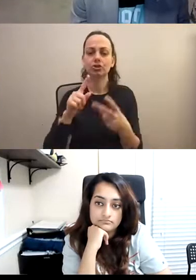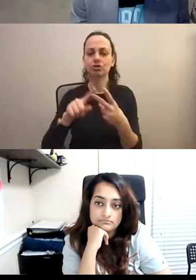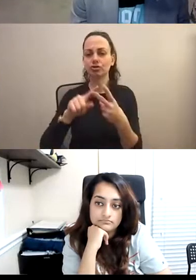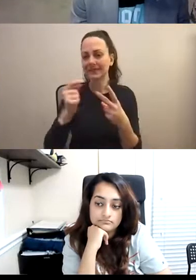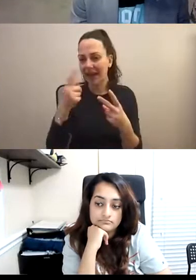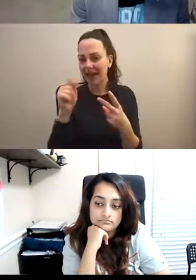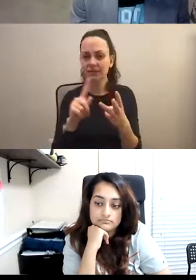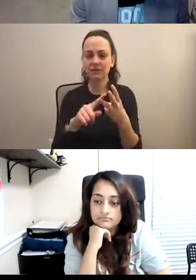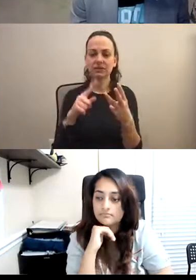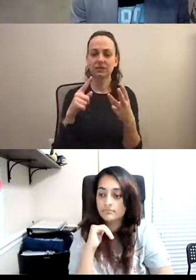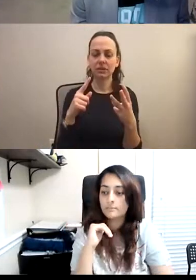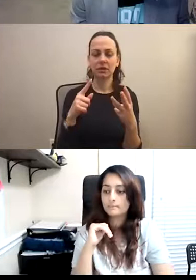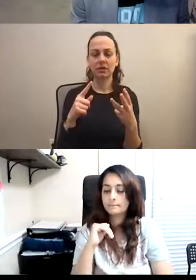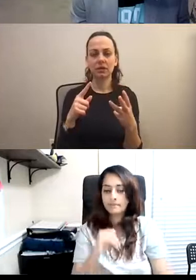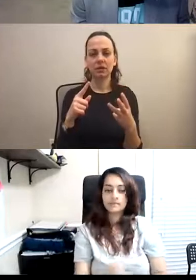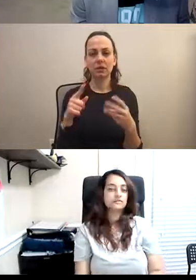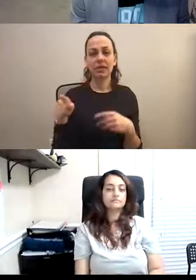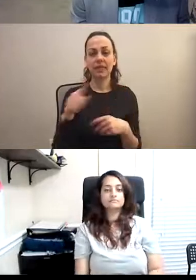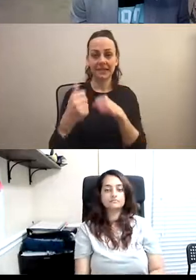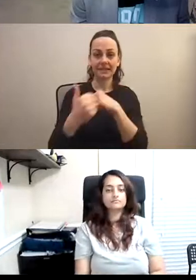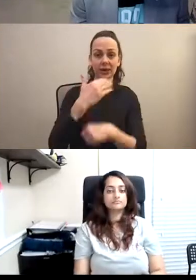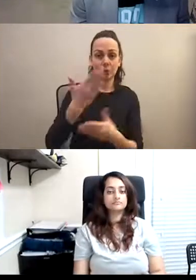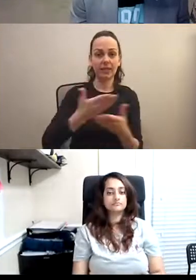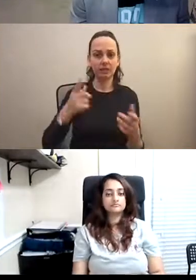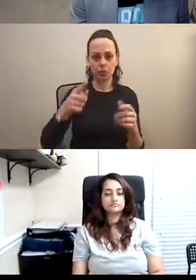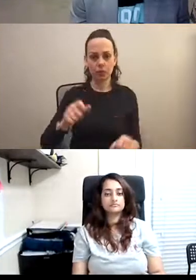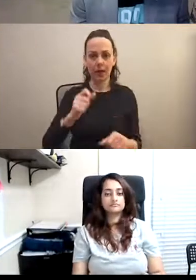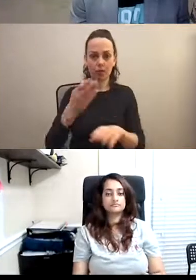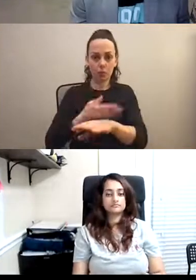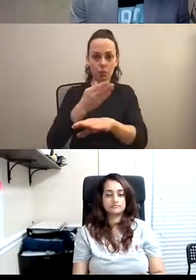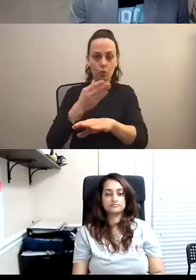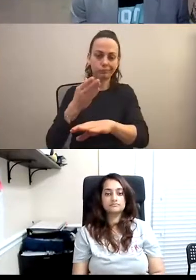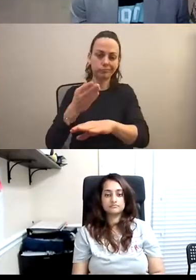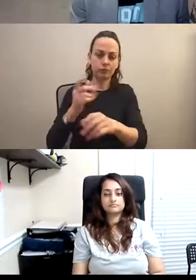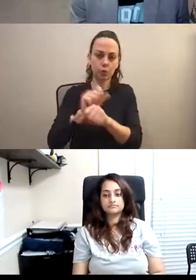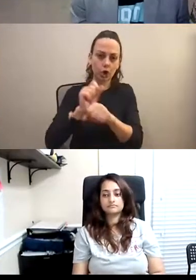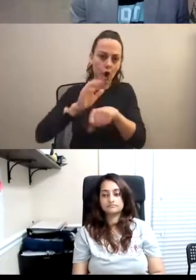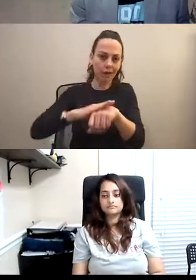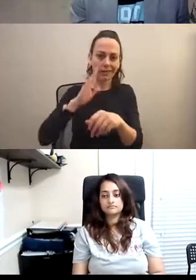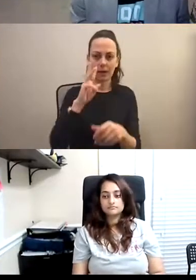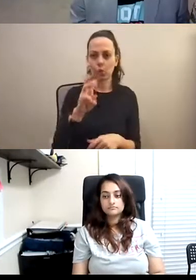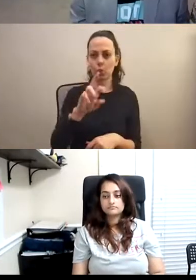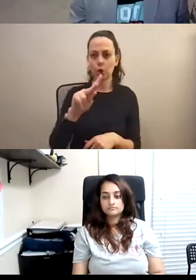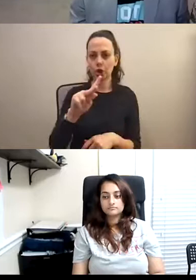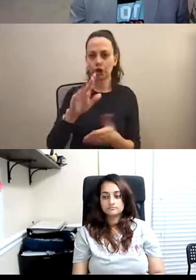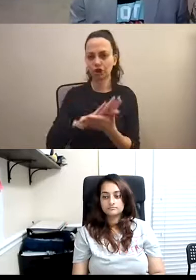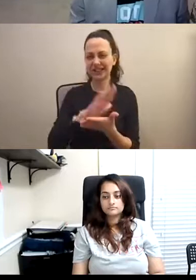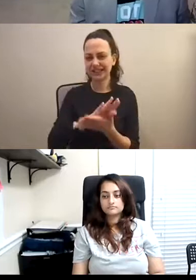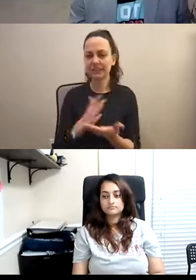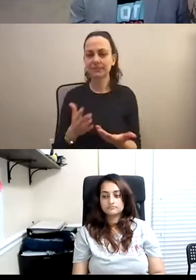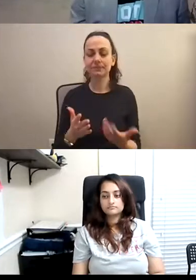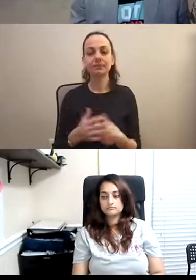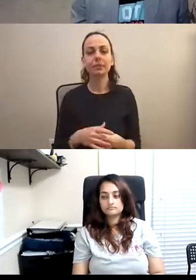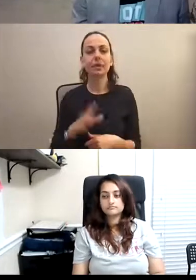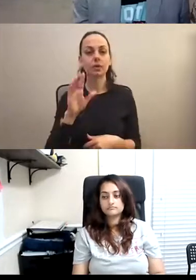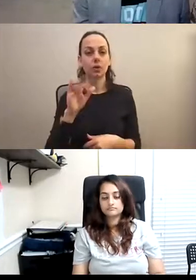They send you things that you can work on as far as like worksheets and stuff like that. So that's what I've